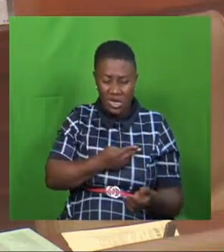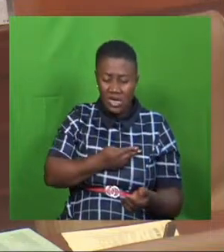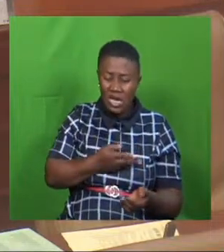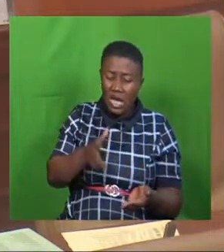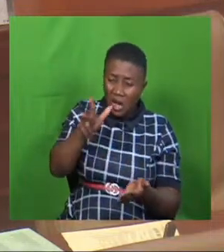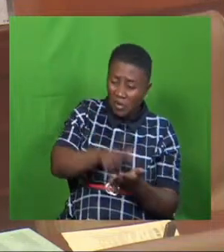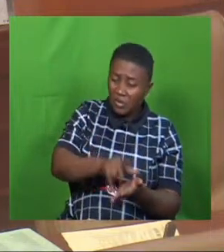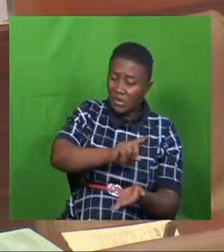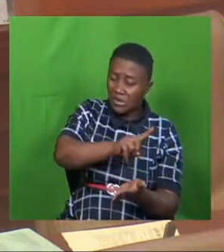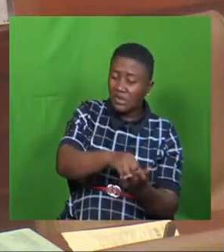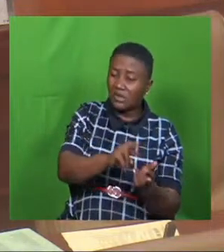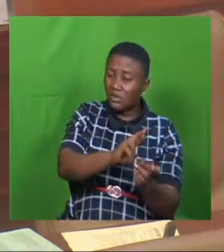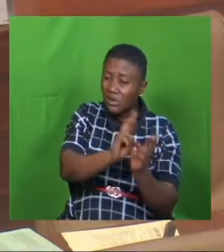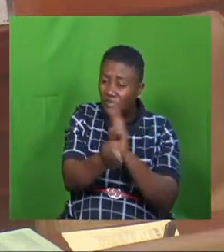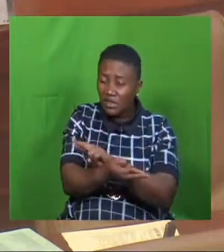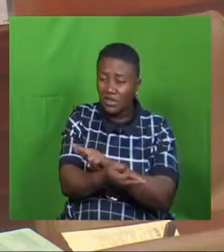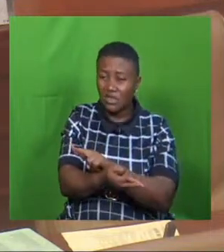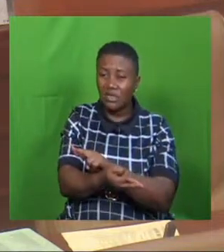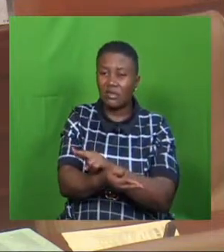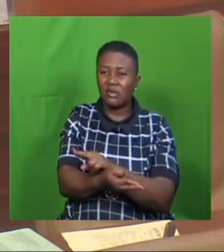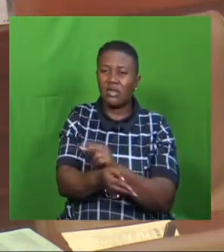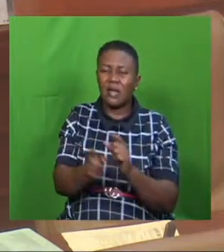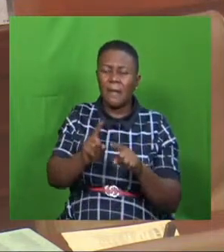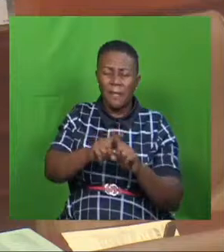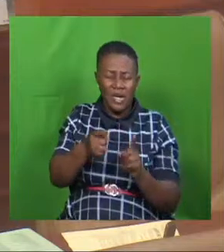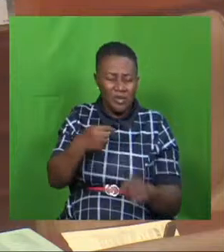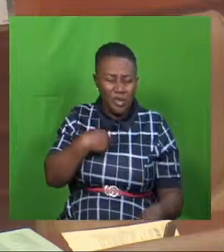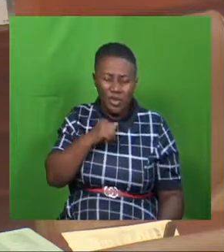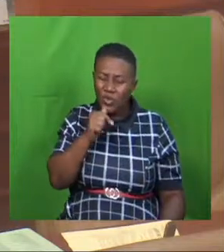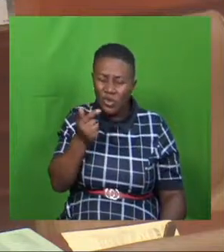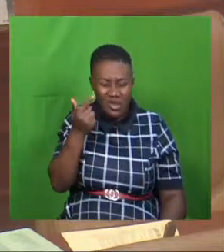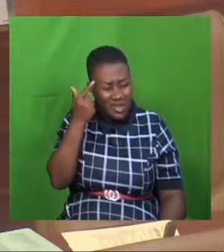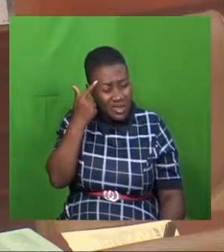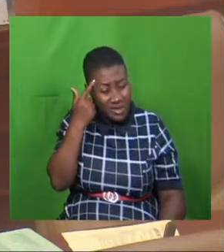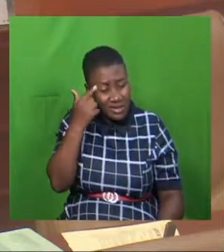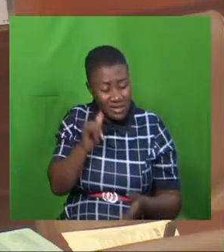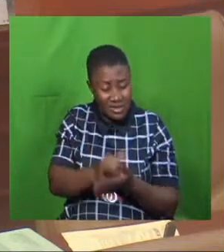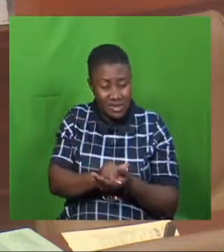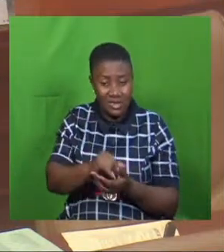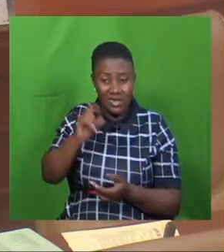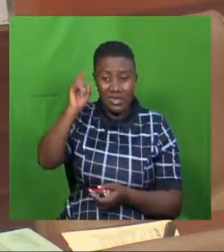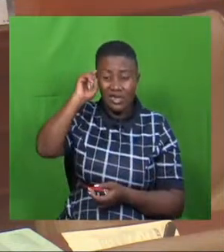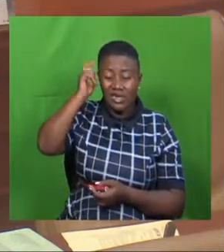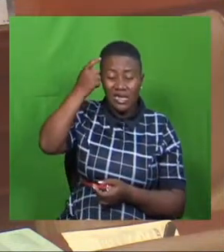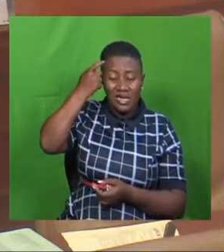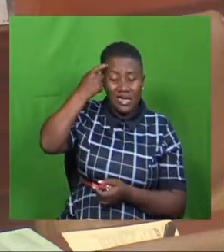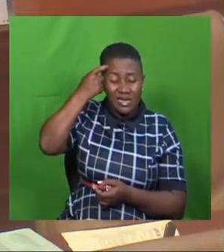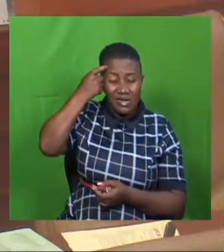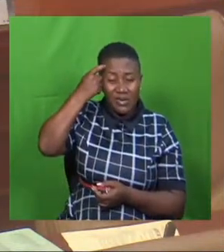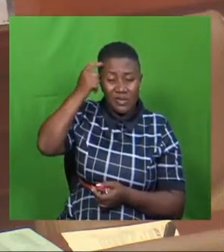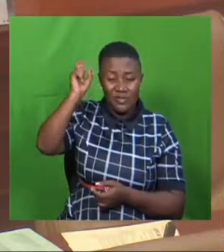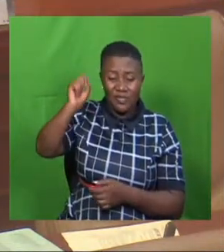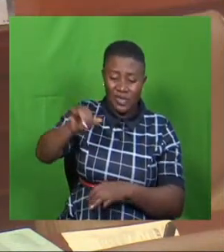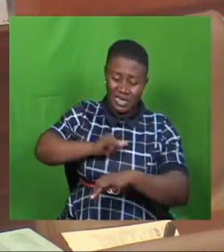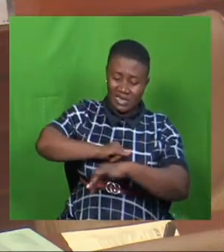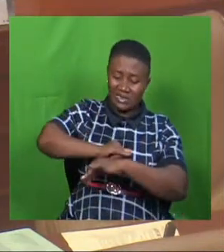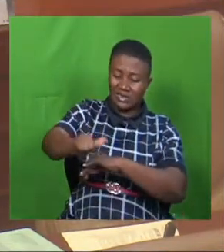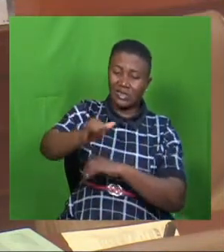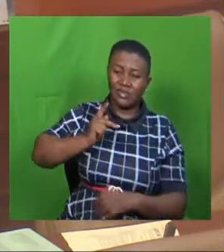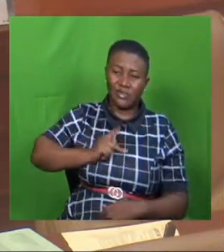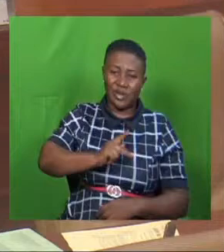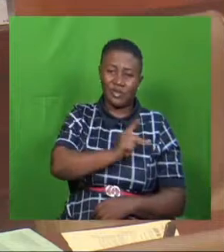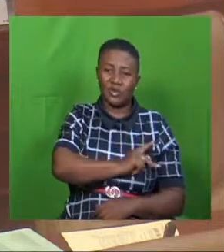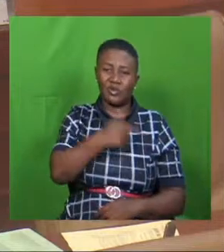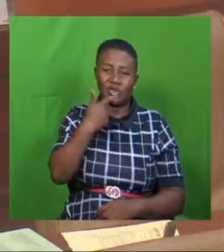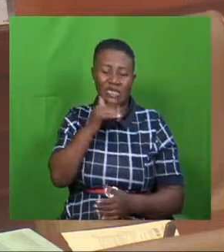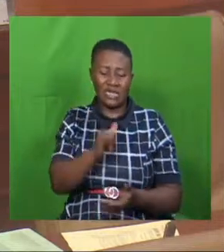ratification of this agreement. But I don't think the government should cajole Parliament to say that, indeed, when we came to Parliament to